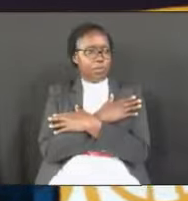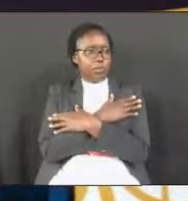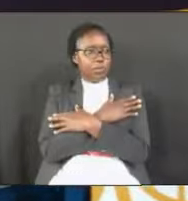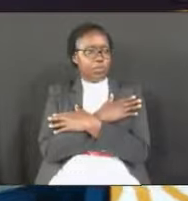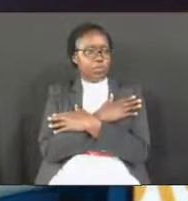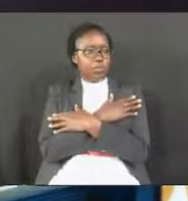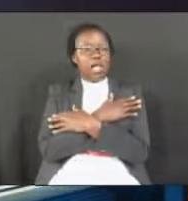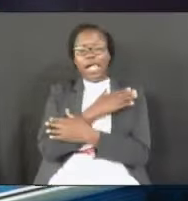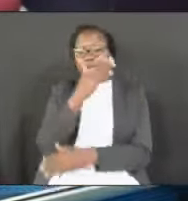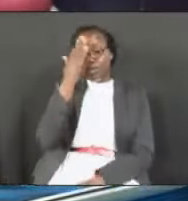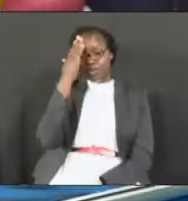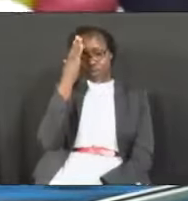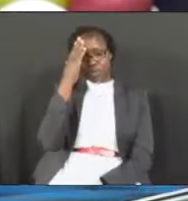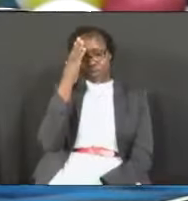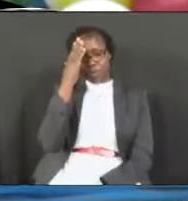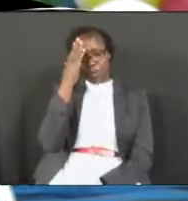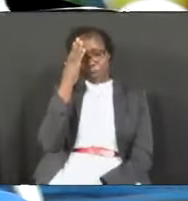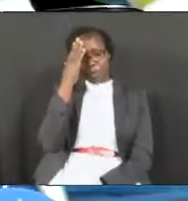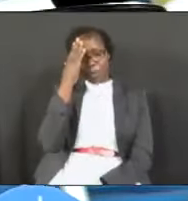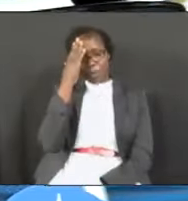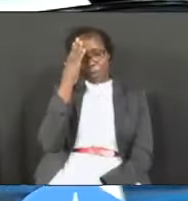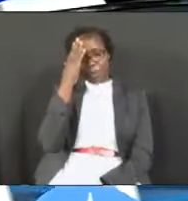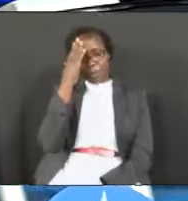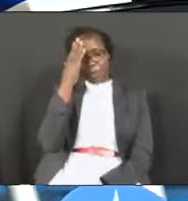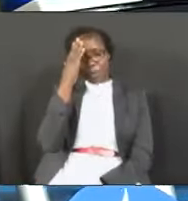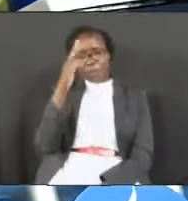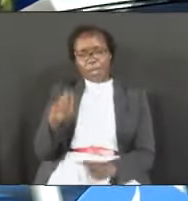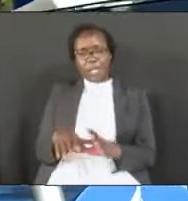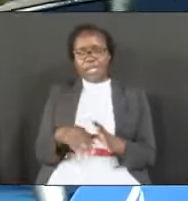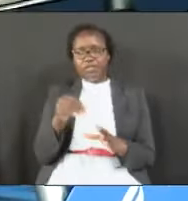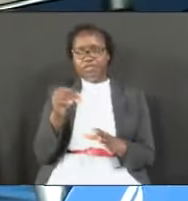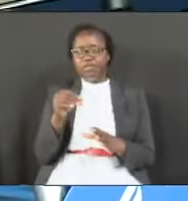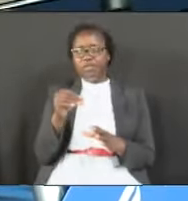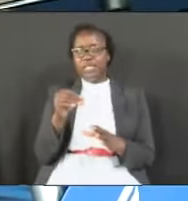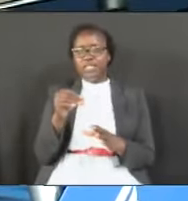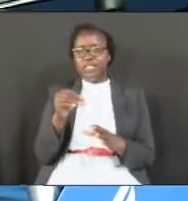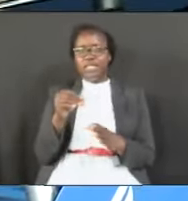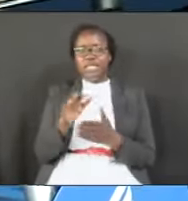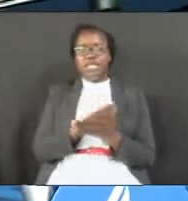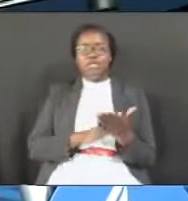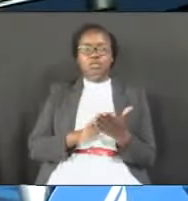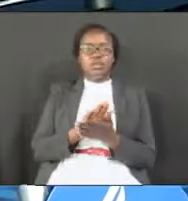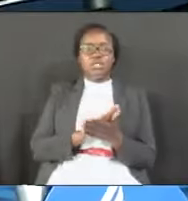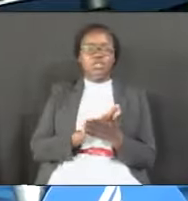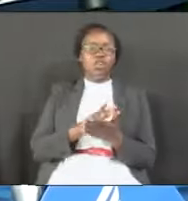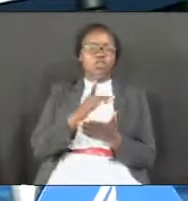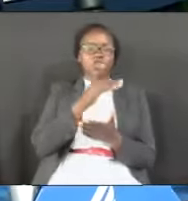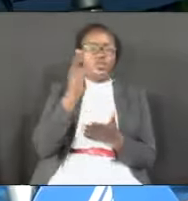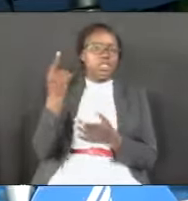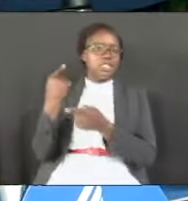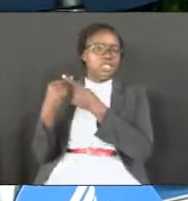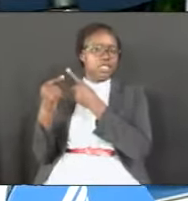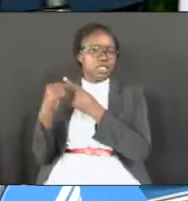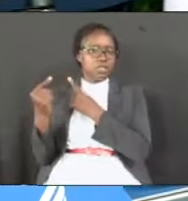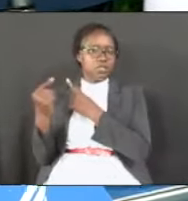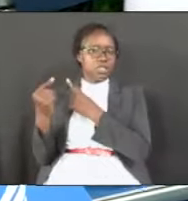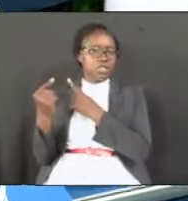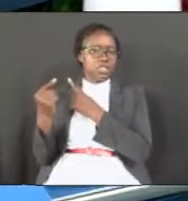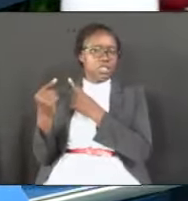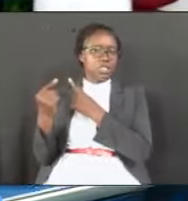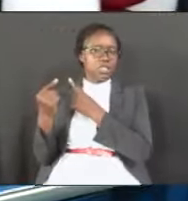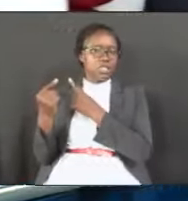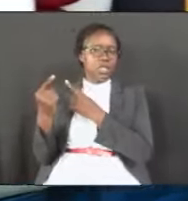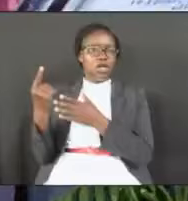I don't know, but I find this is a wilderness experience. But I don't know what